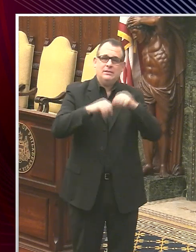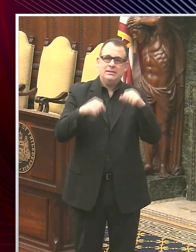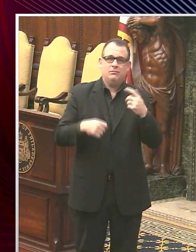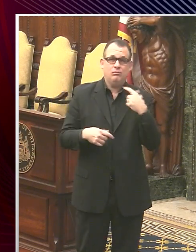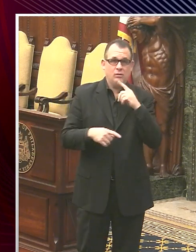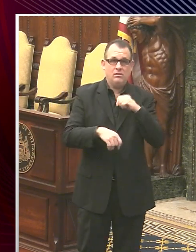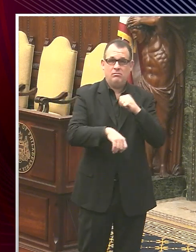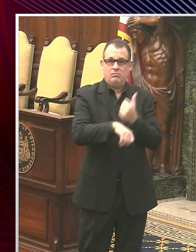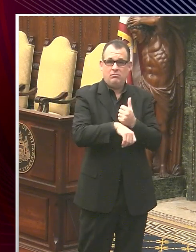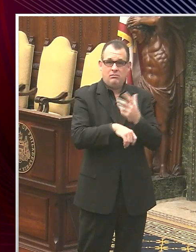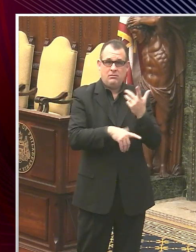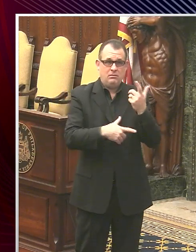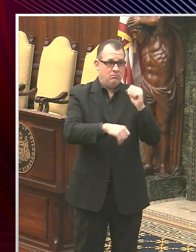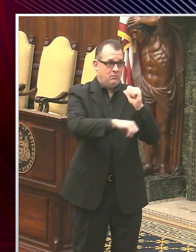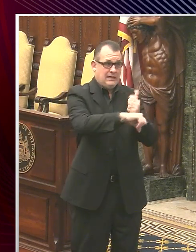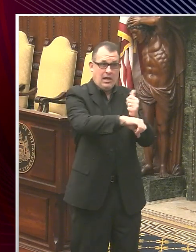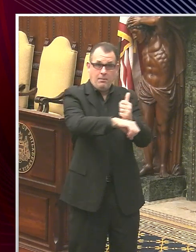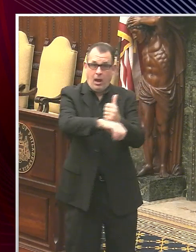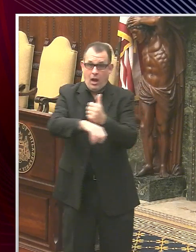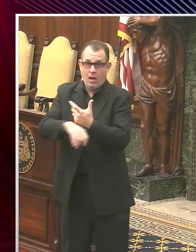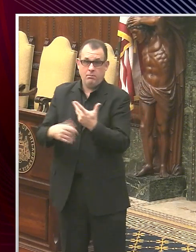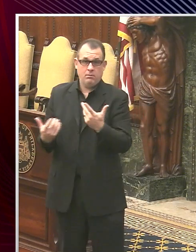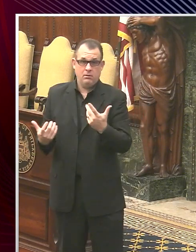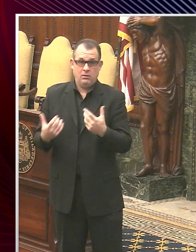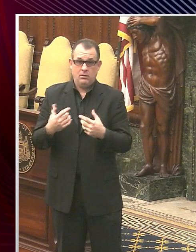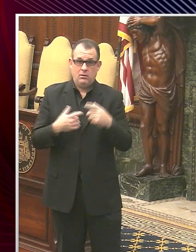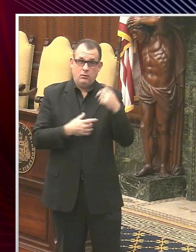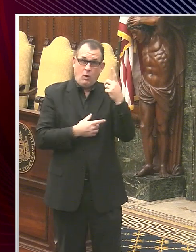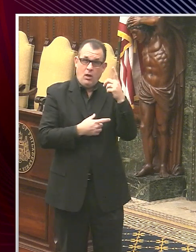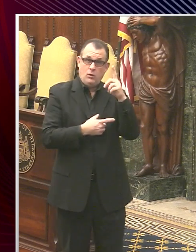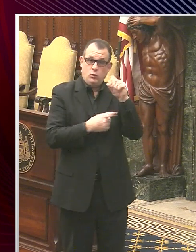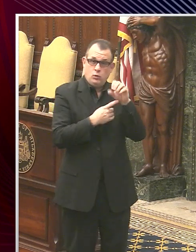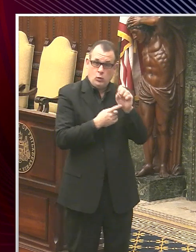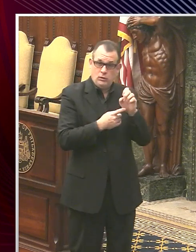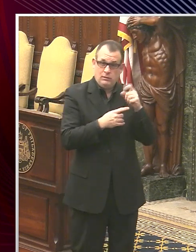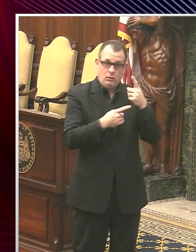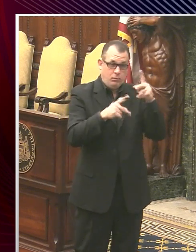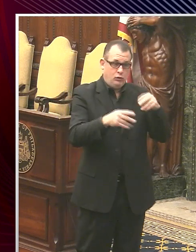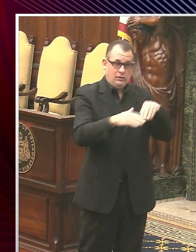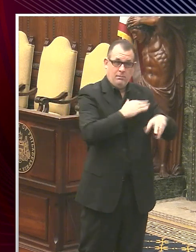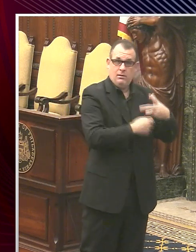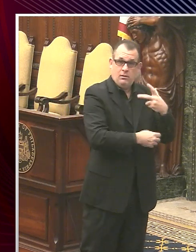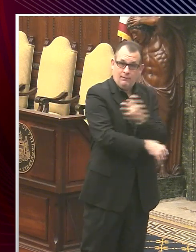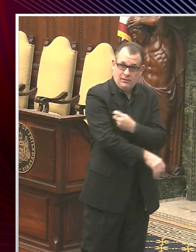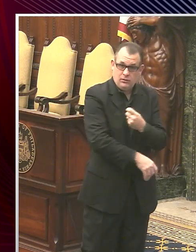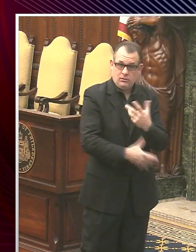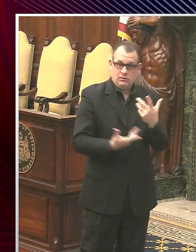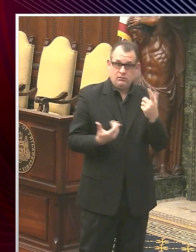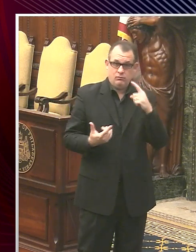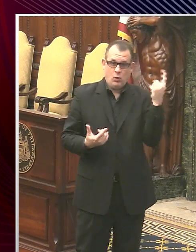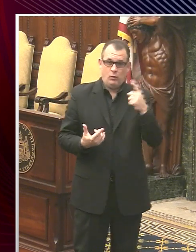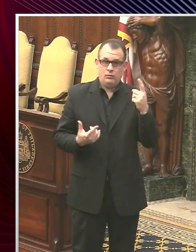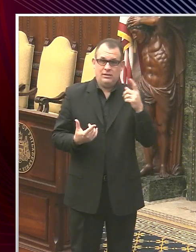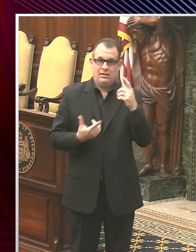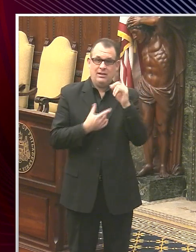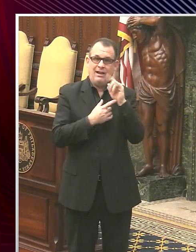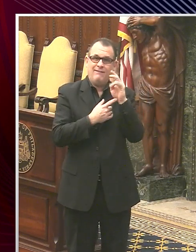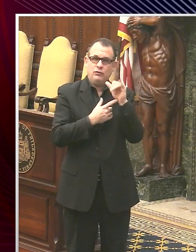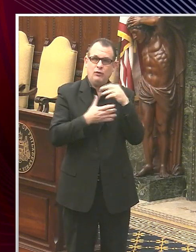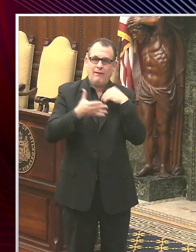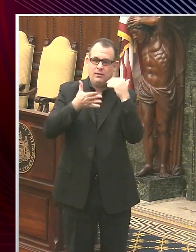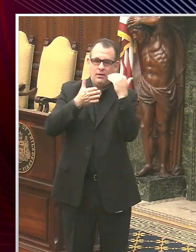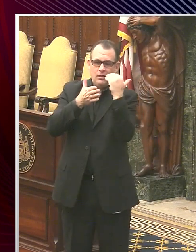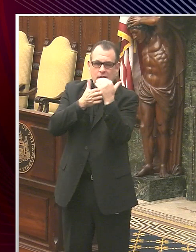different sites. You don't expect that for every one dose you put out there, there's one person who comes in and gets it vaccinated. There's always going to be a certain inventory in all the sites you're going to have. And we